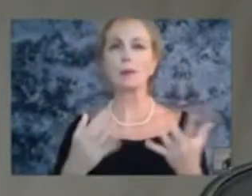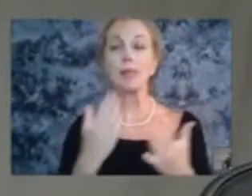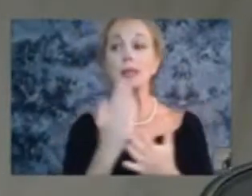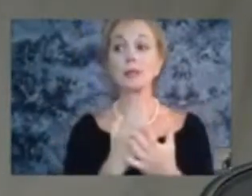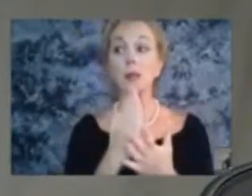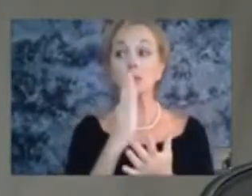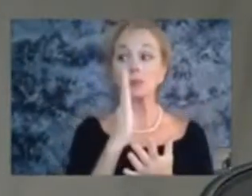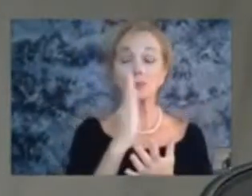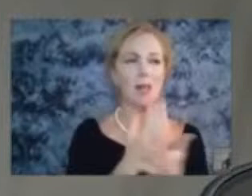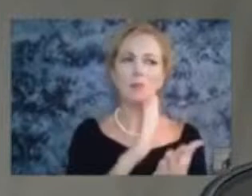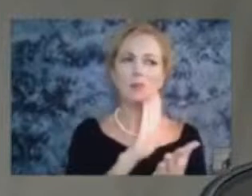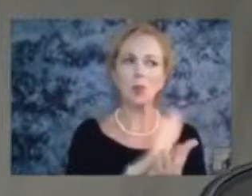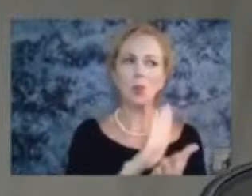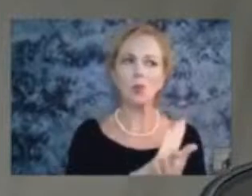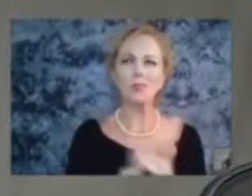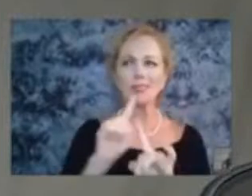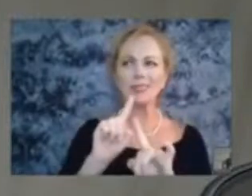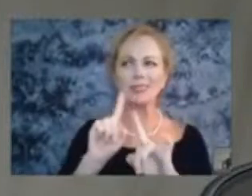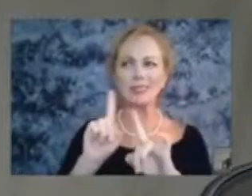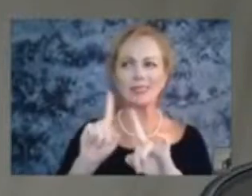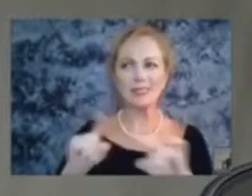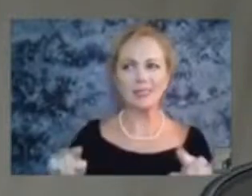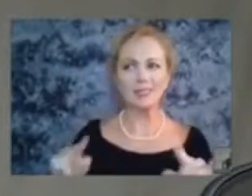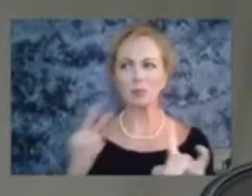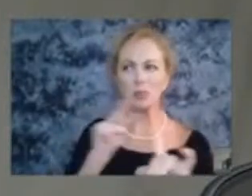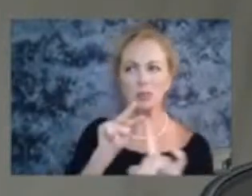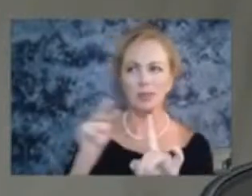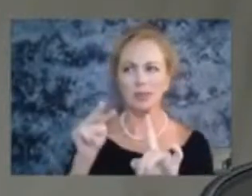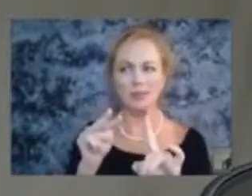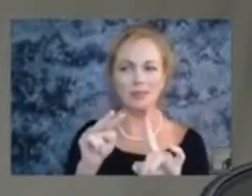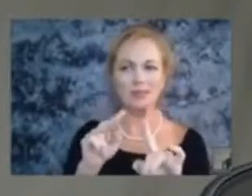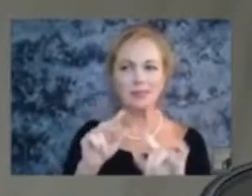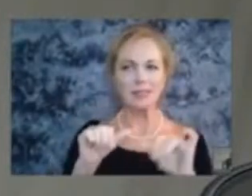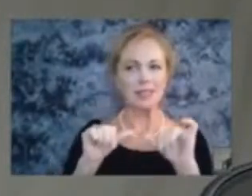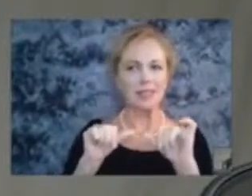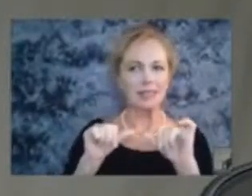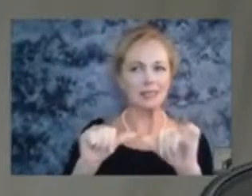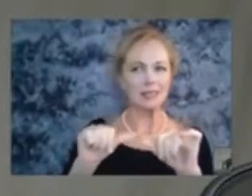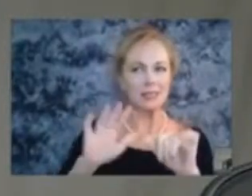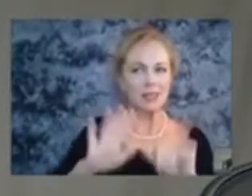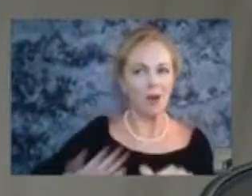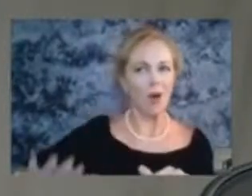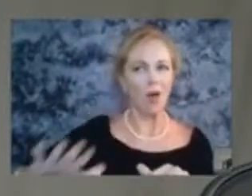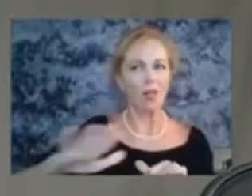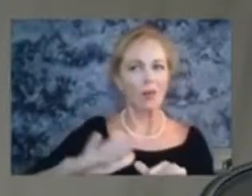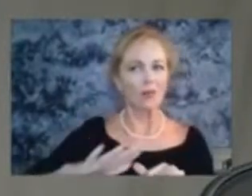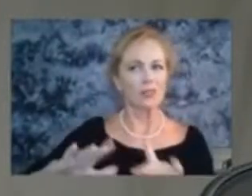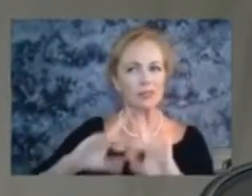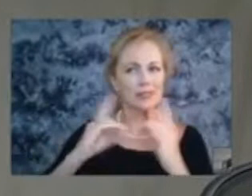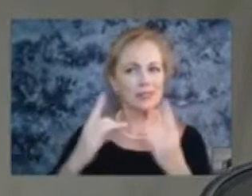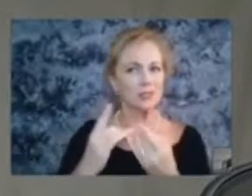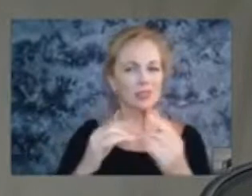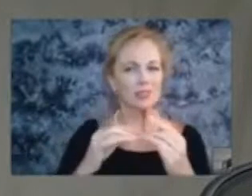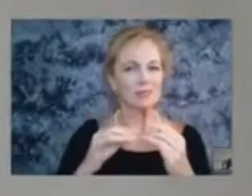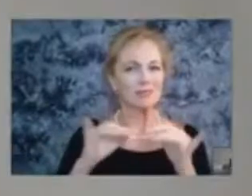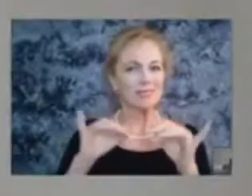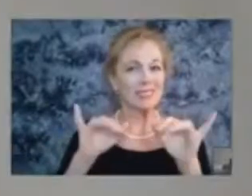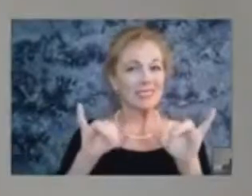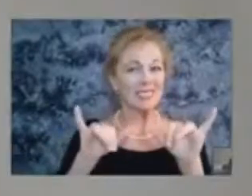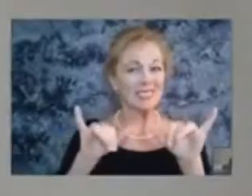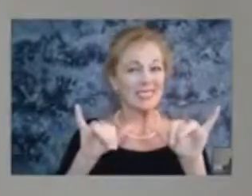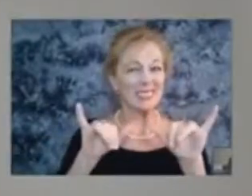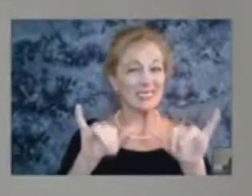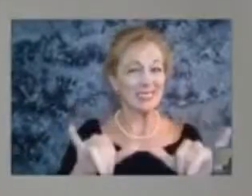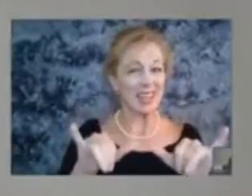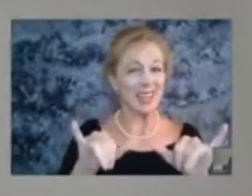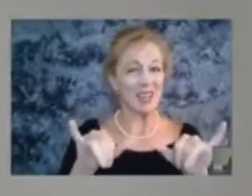on it than others, so consistency across the district sometimes is tricky. Yeah, it's a great question. And we spent the last few weeks, as